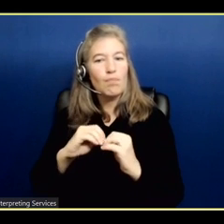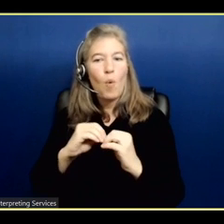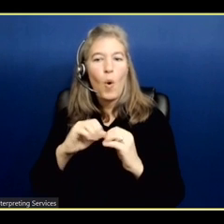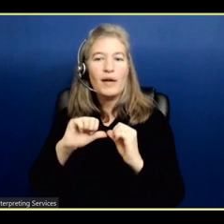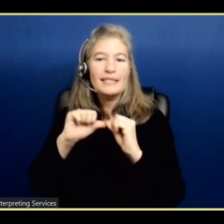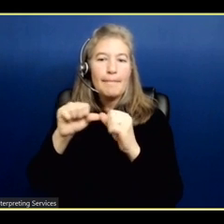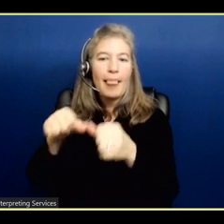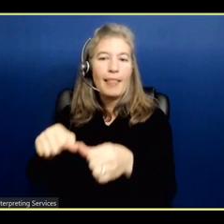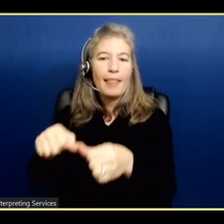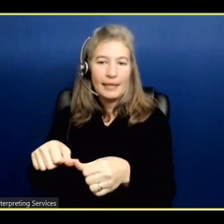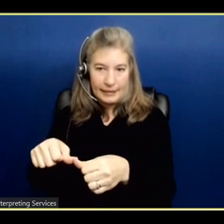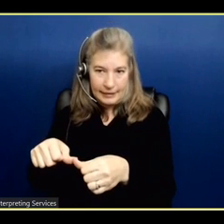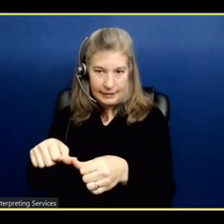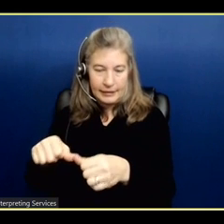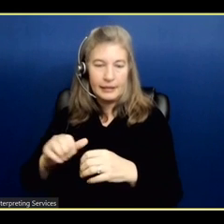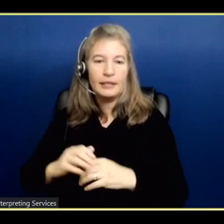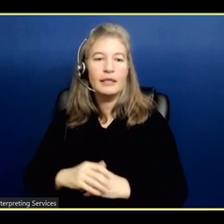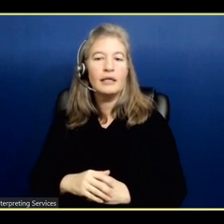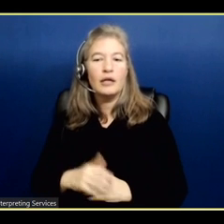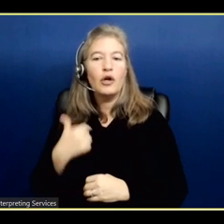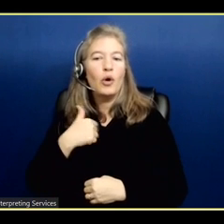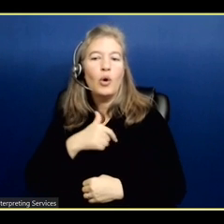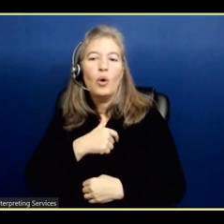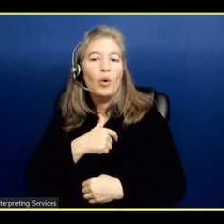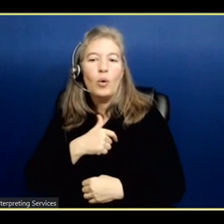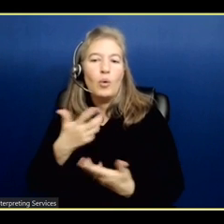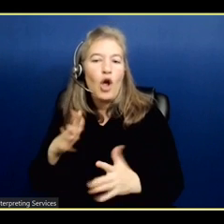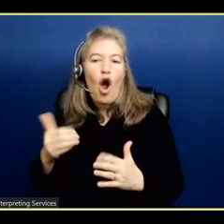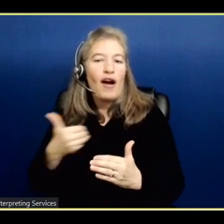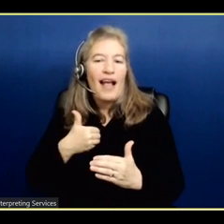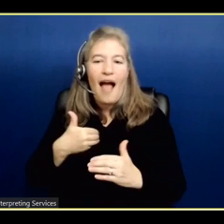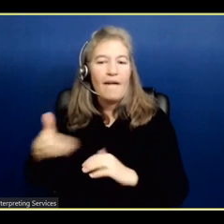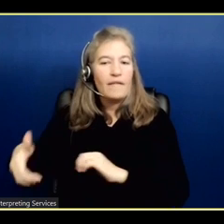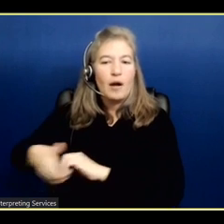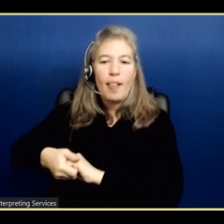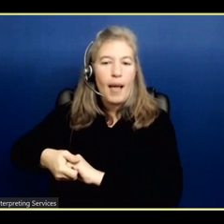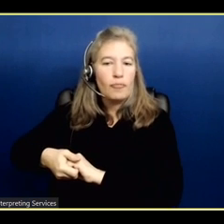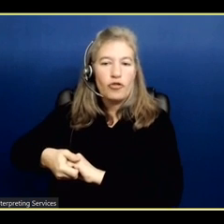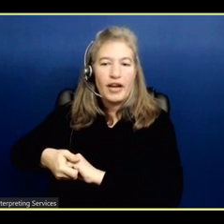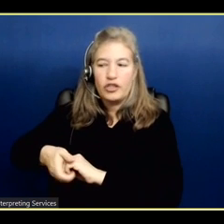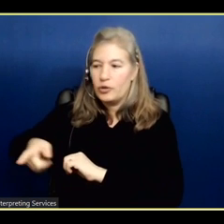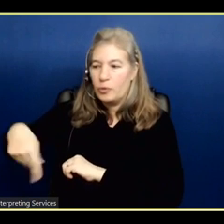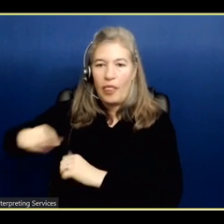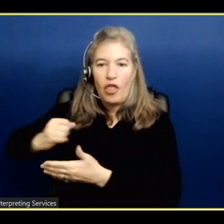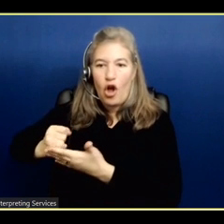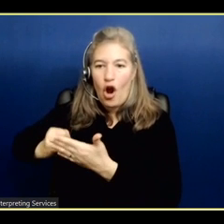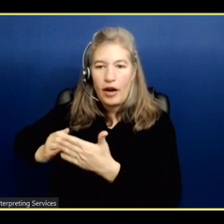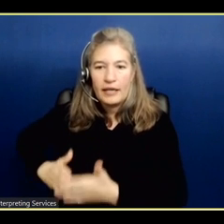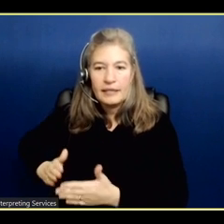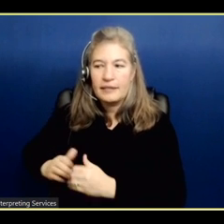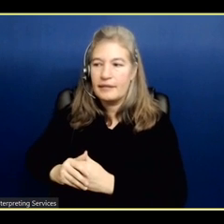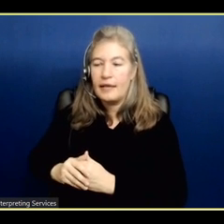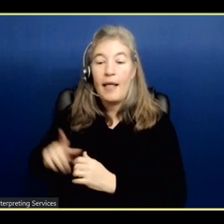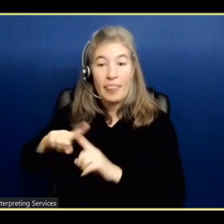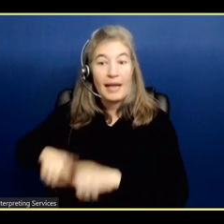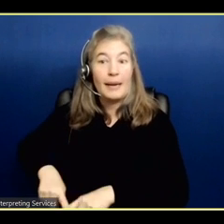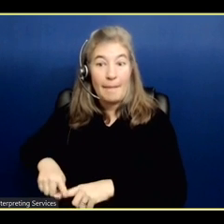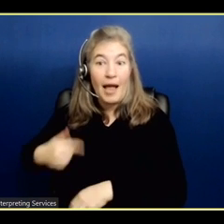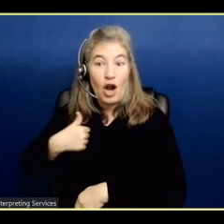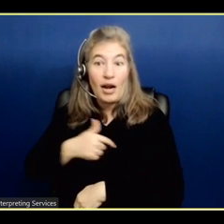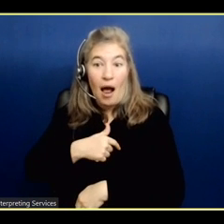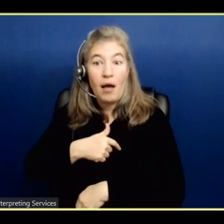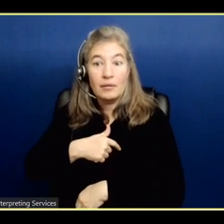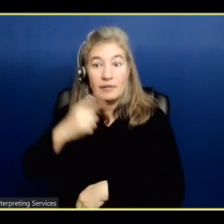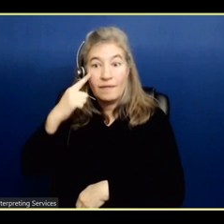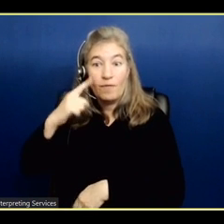Laura said as well. So for example, the commissioning fund deadline that we had already scheduled for May is moving forward so that organizations